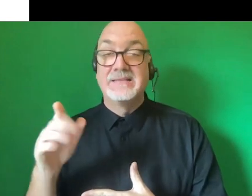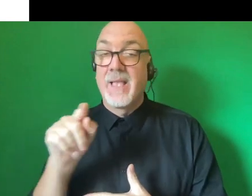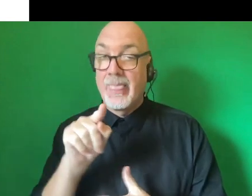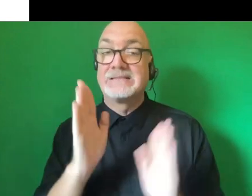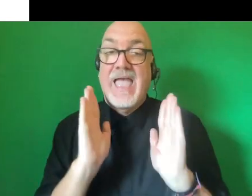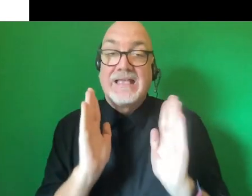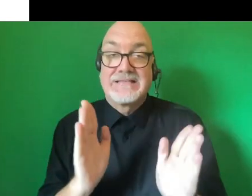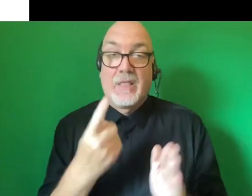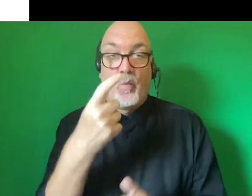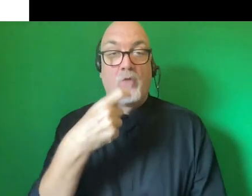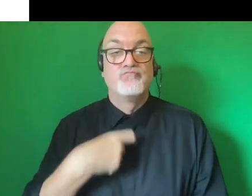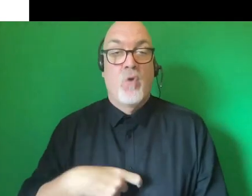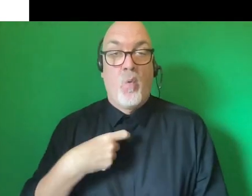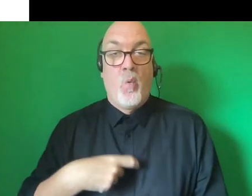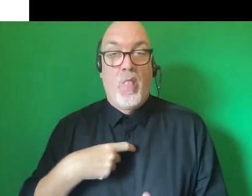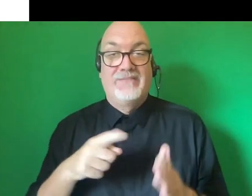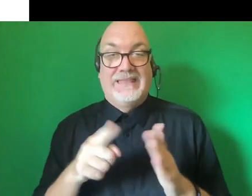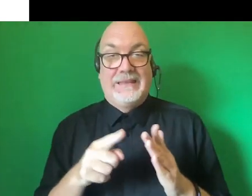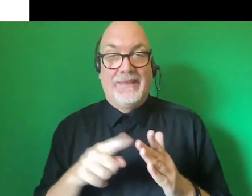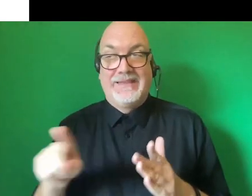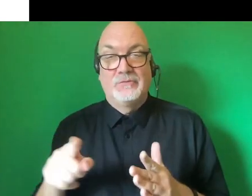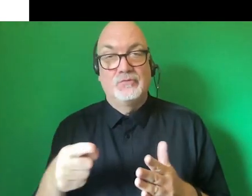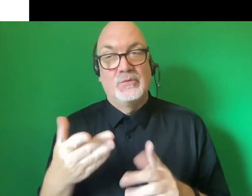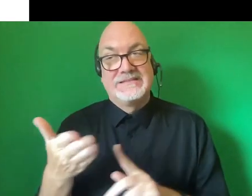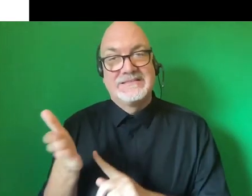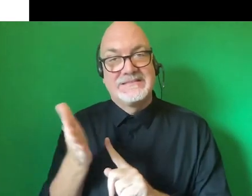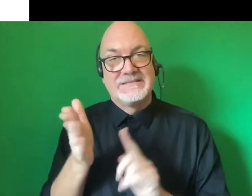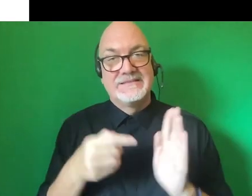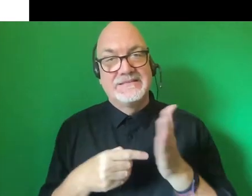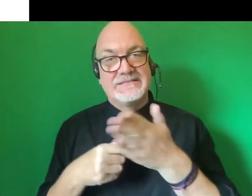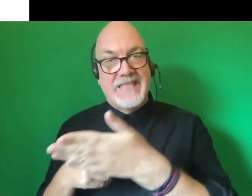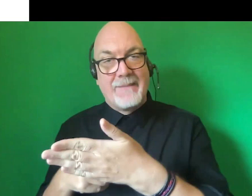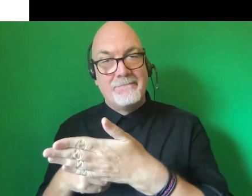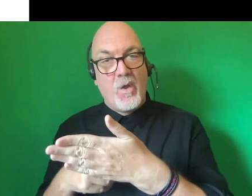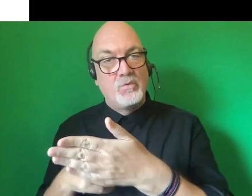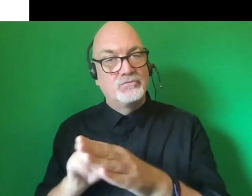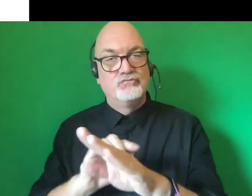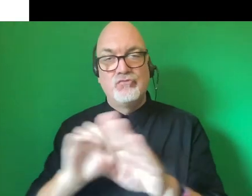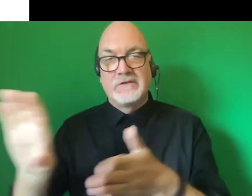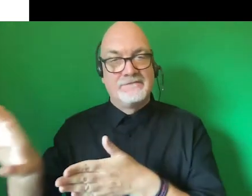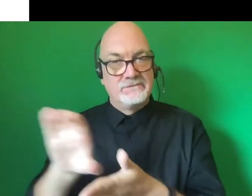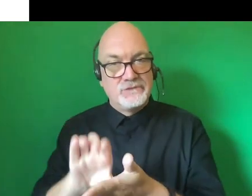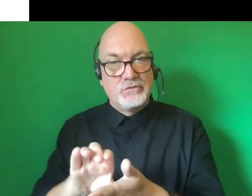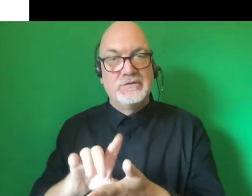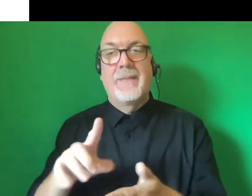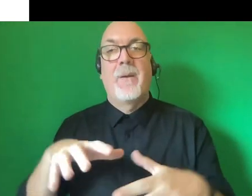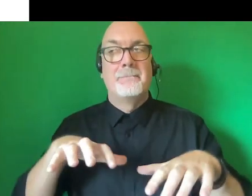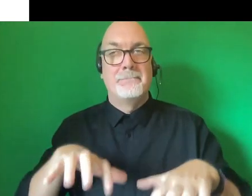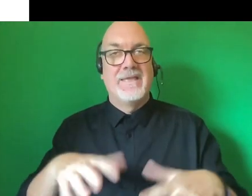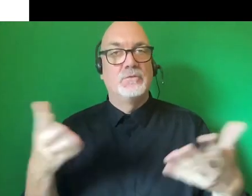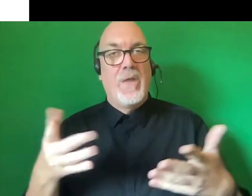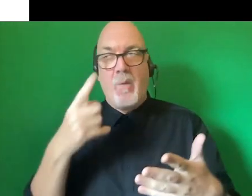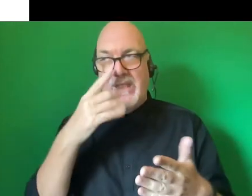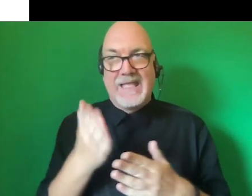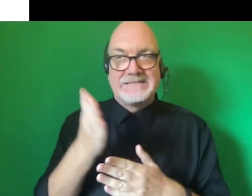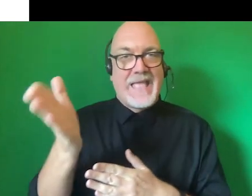Yes, actually, that would be exactly a role of the incubator, is to offer that signposting. It's not a source of funding, but it is a place